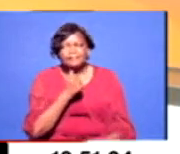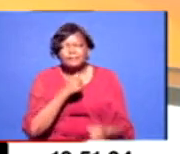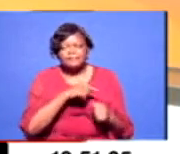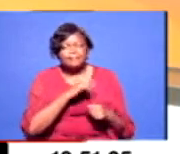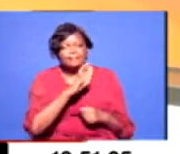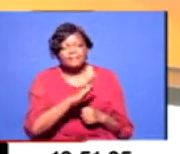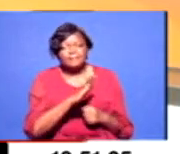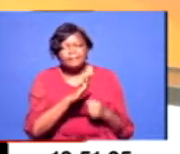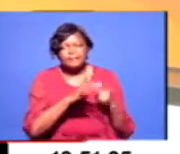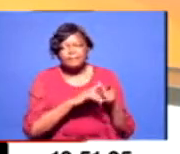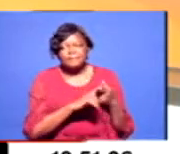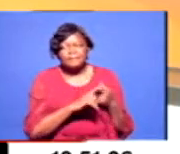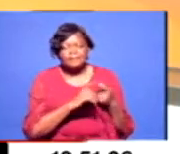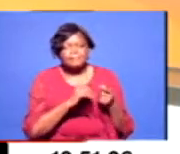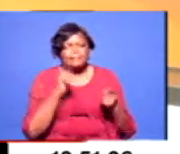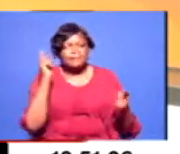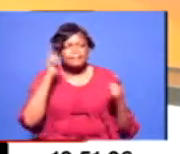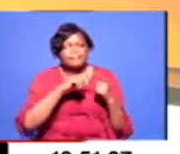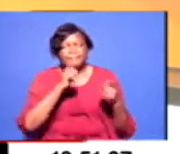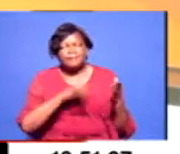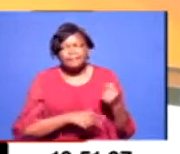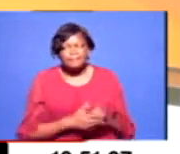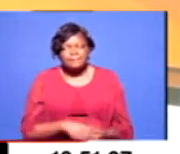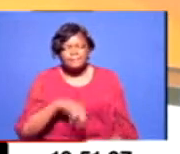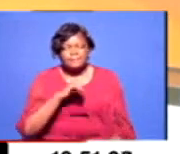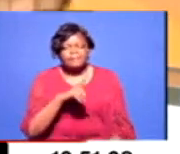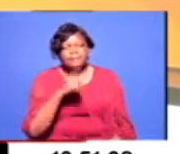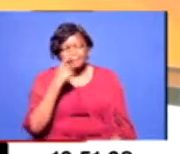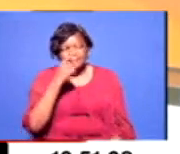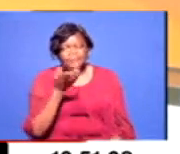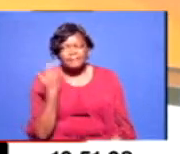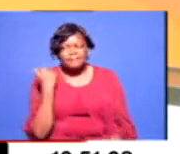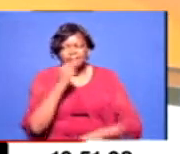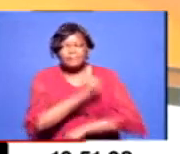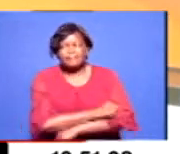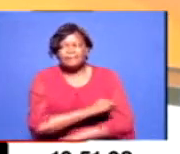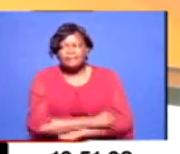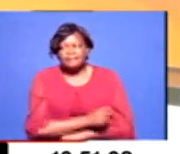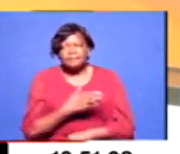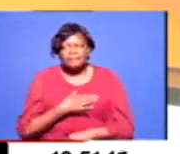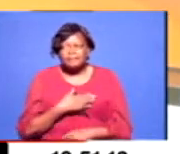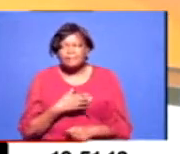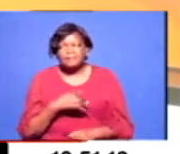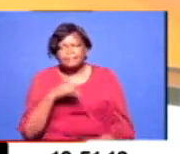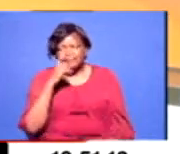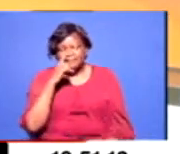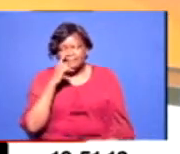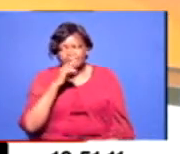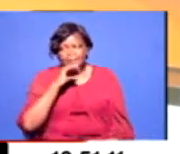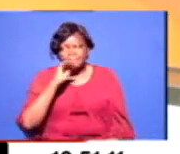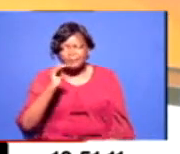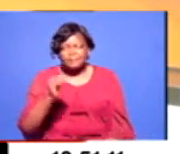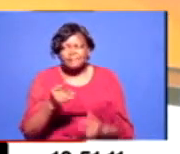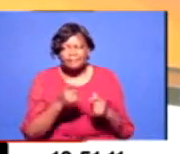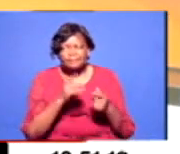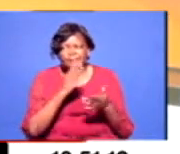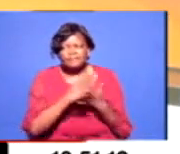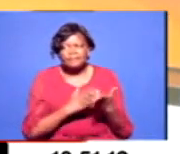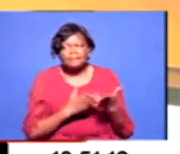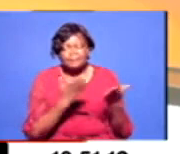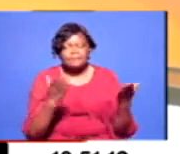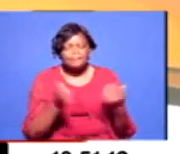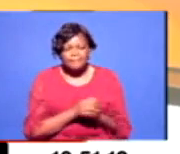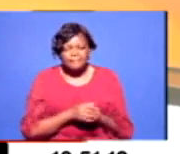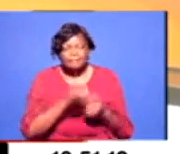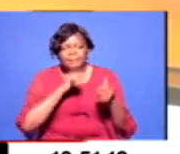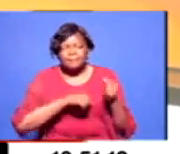and it's geared towards a pad for our former school back in my home county. Mm-hmm. Some of the gestures, at least